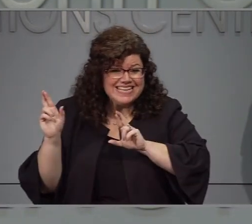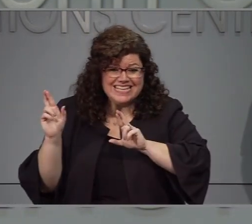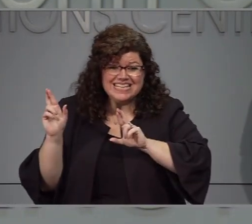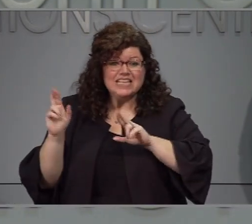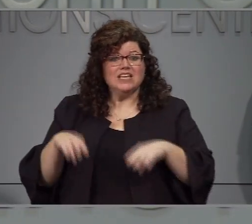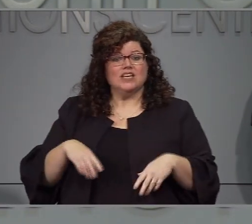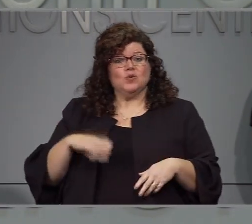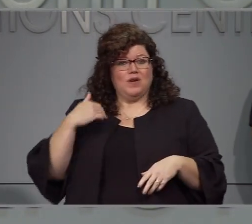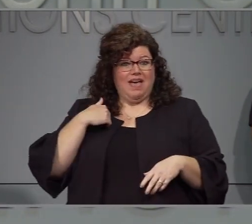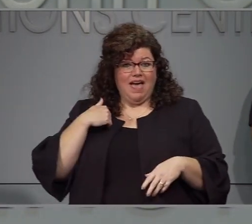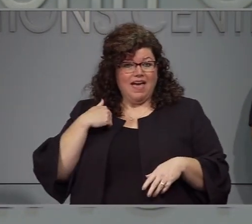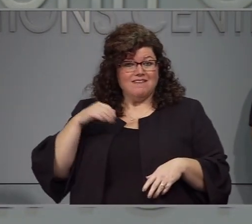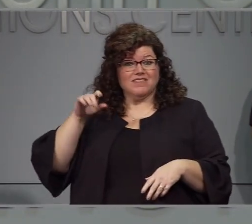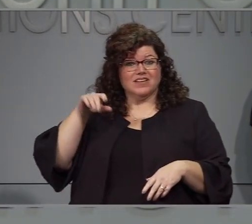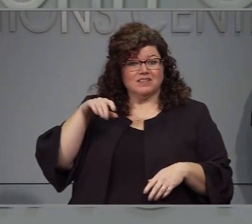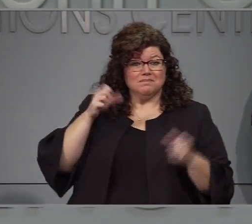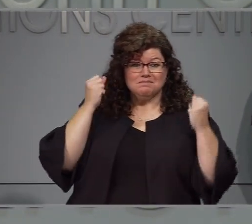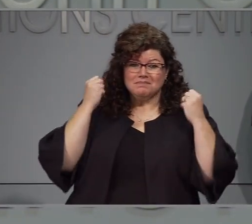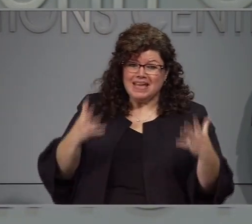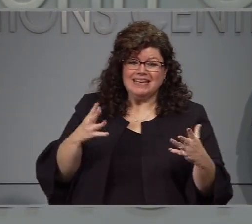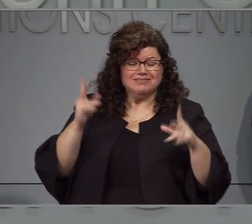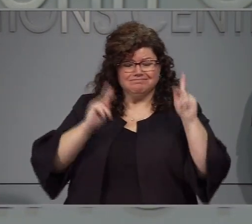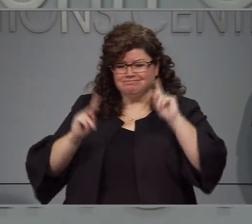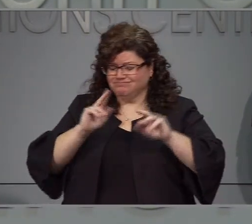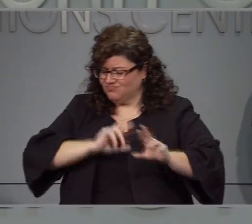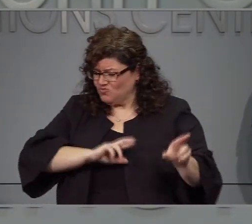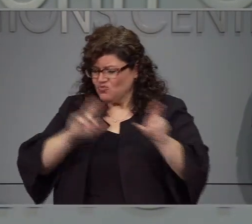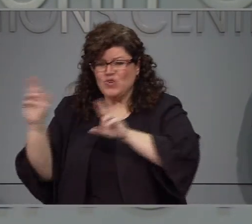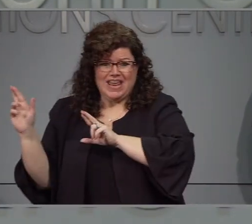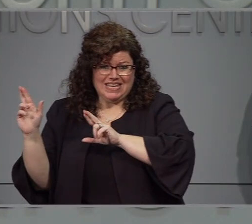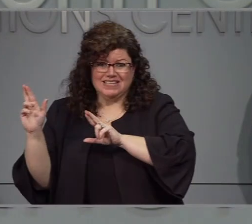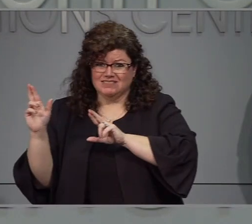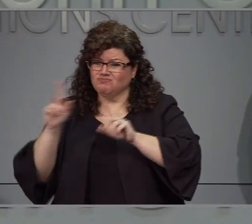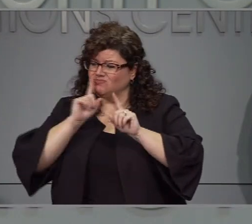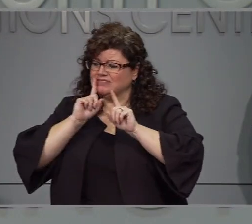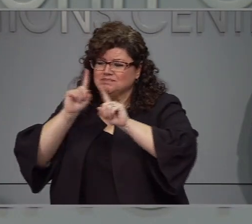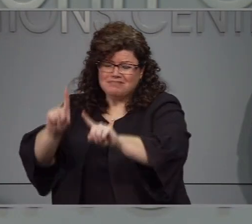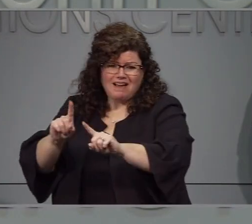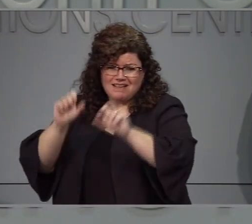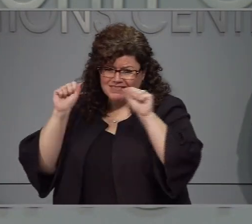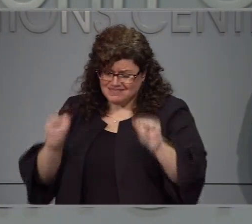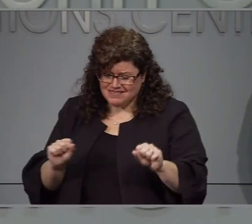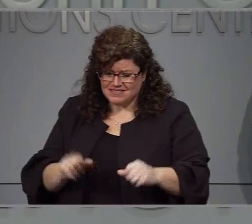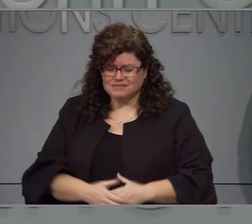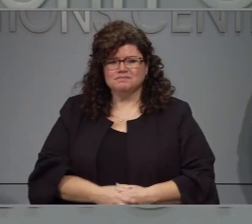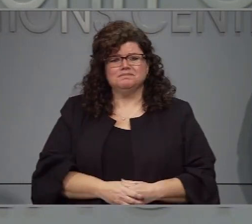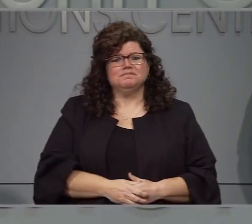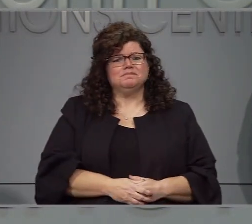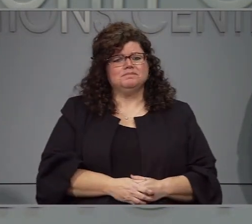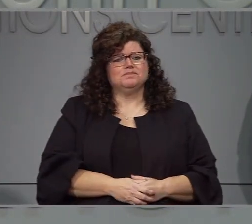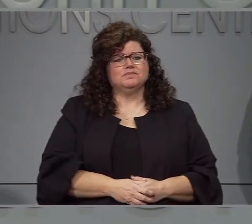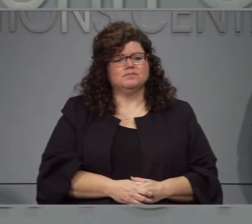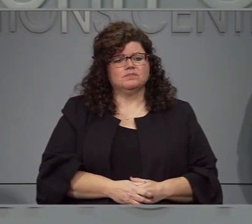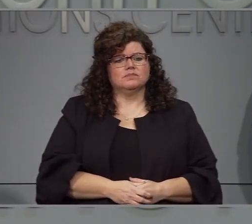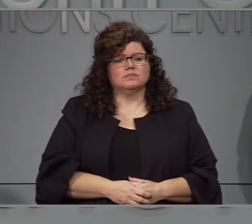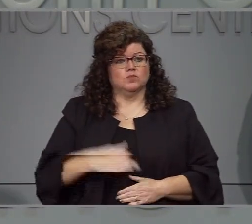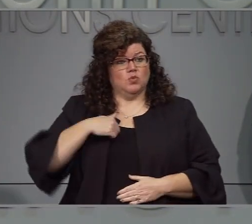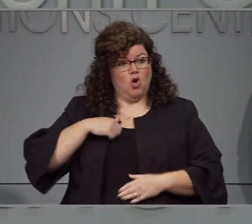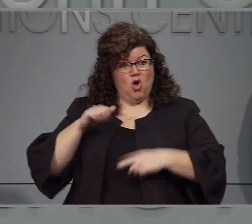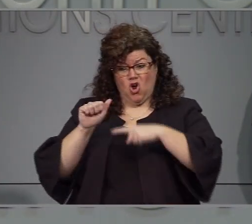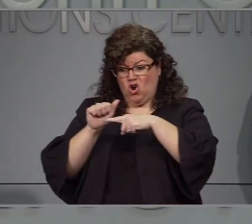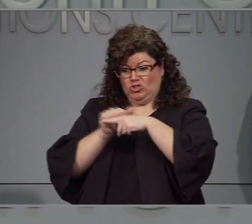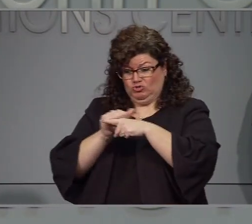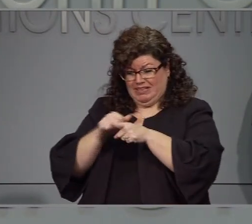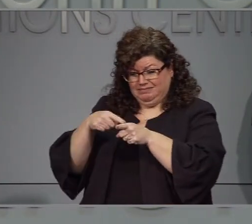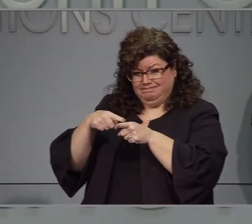at locations in central and eastern North Carolina, ready to respond as needed. Highly trained swiftwater